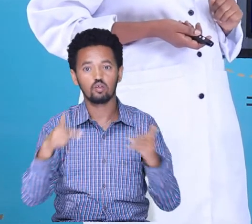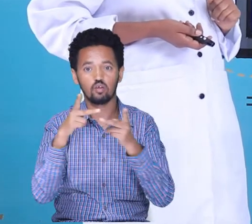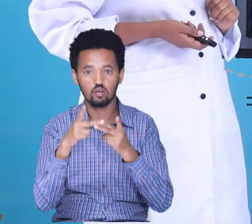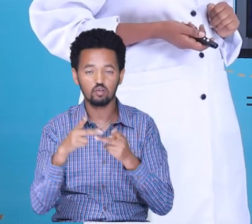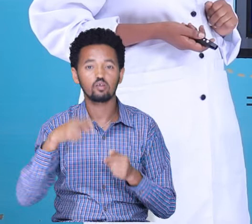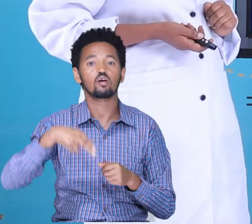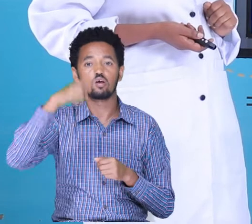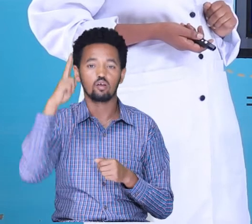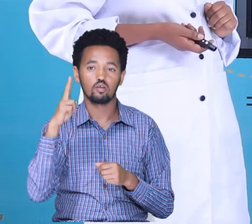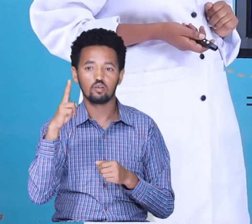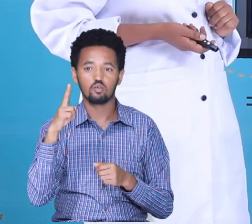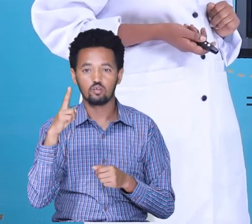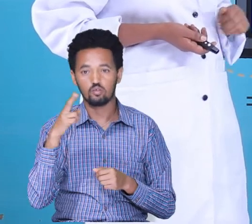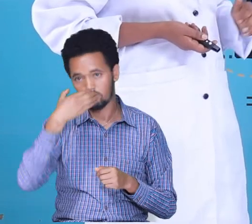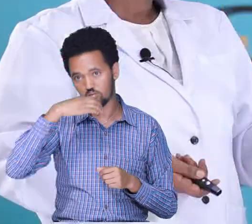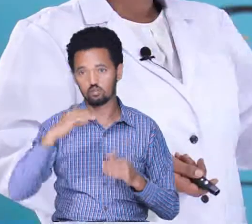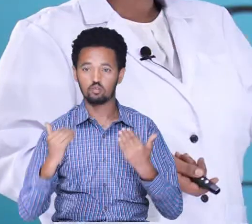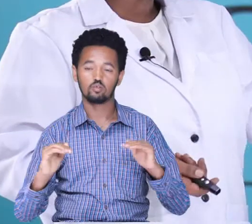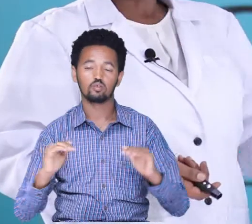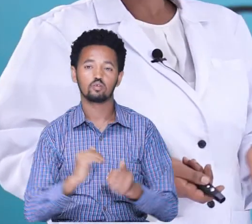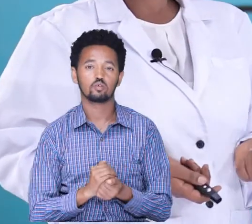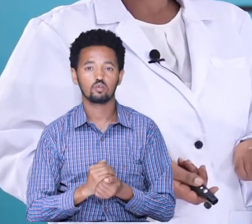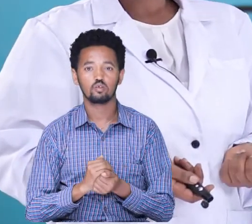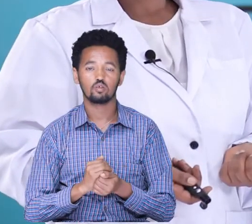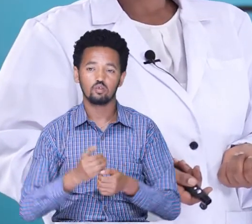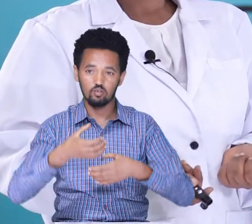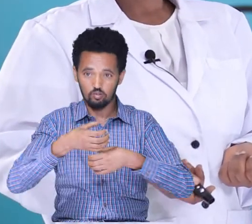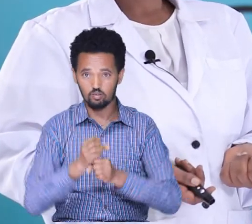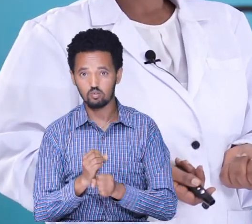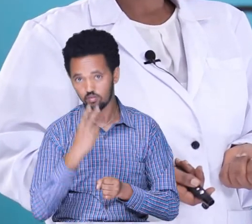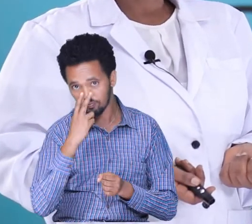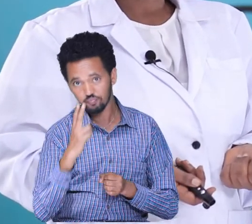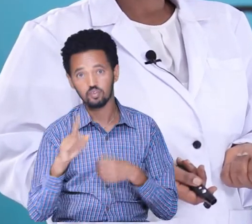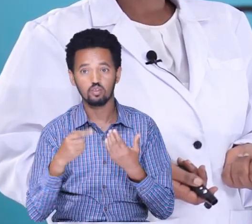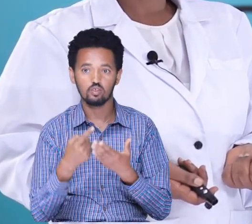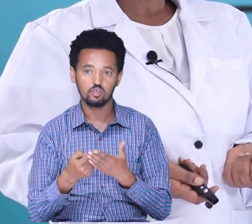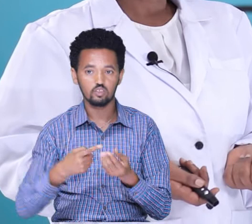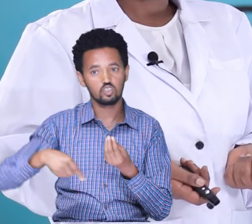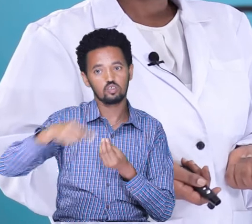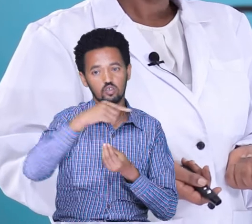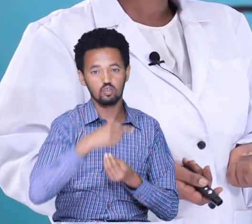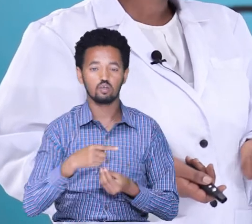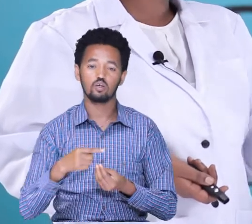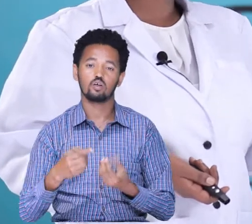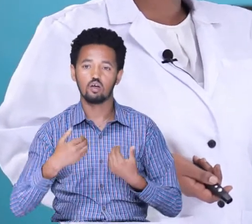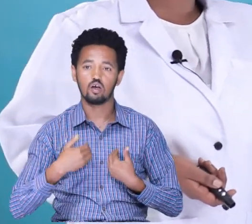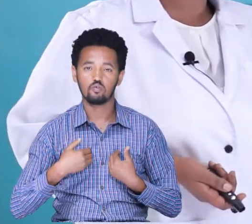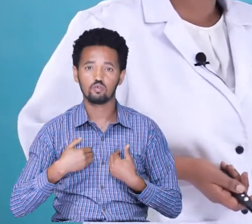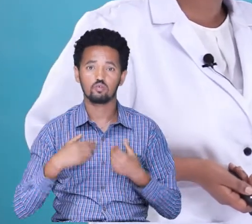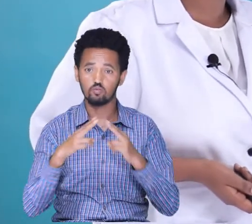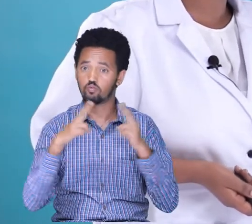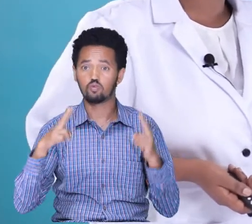a high temperature. The amount of rainfall in this area is very high. It